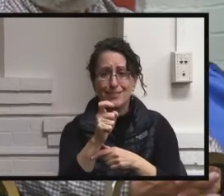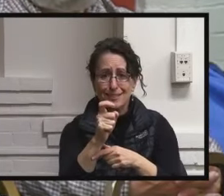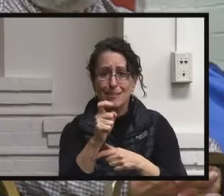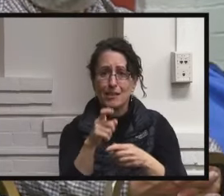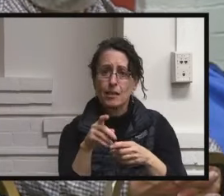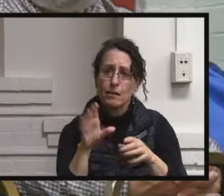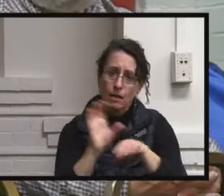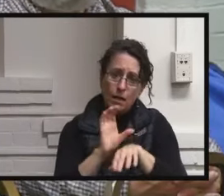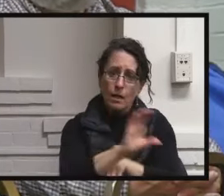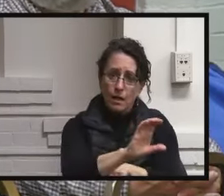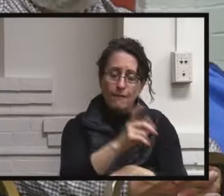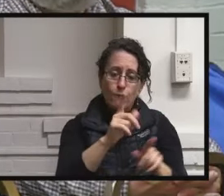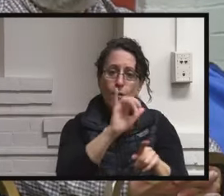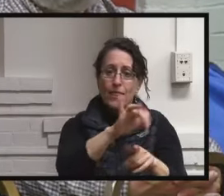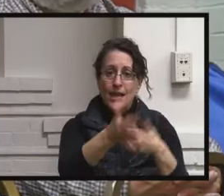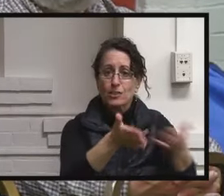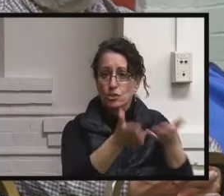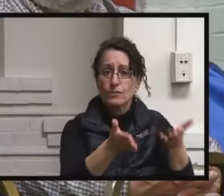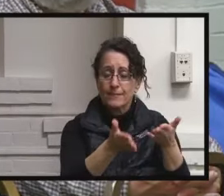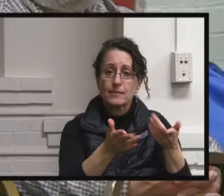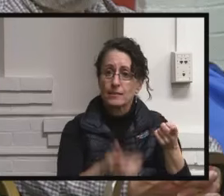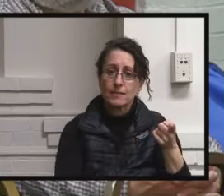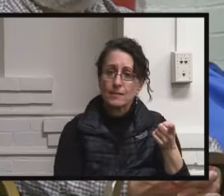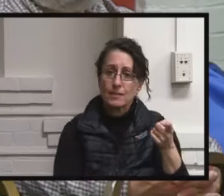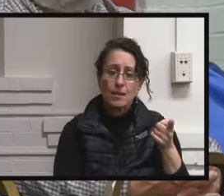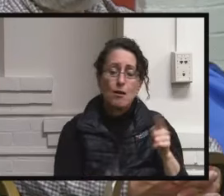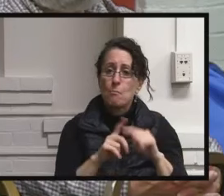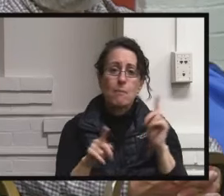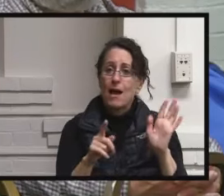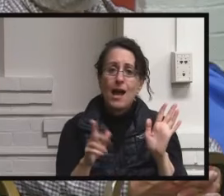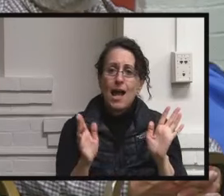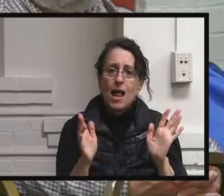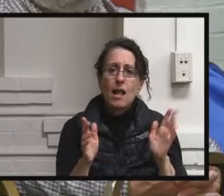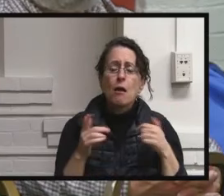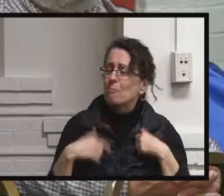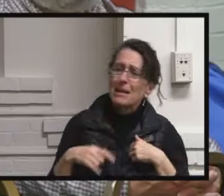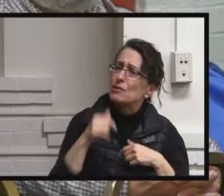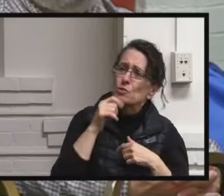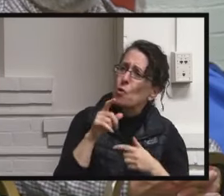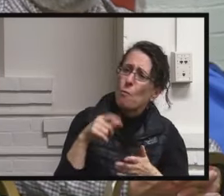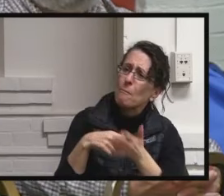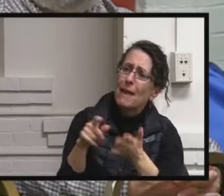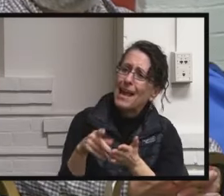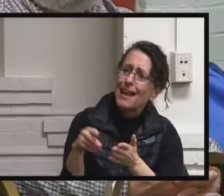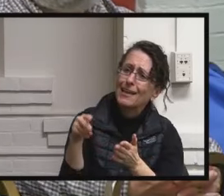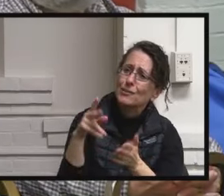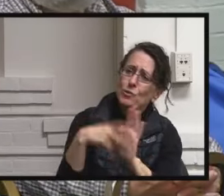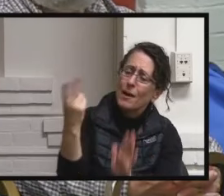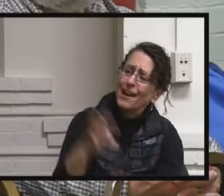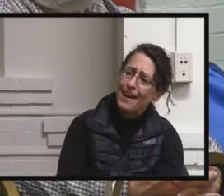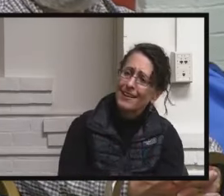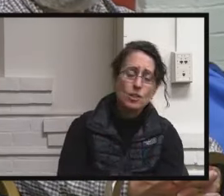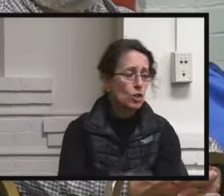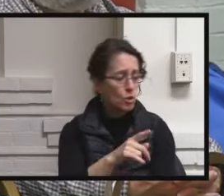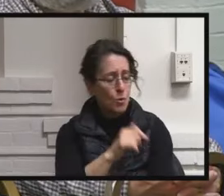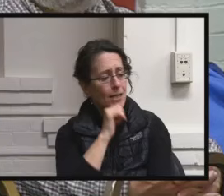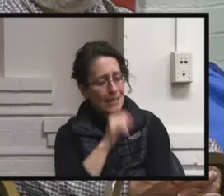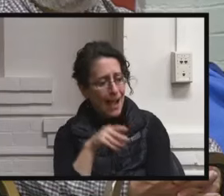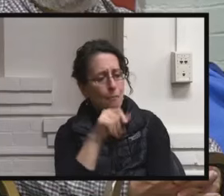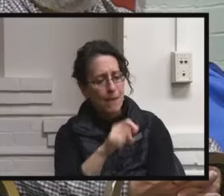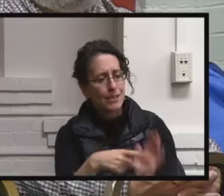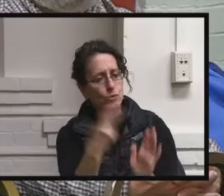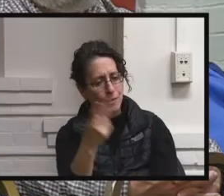100% of my share for that ambulance service. See, that's it's the same. Twice. It's the same. You're not paying. You're not truly